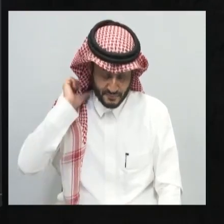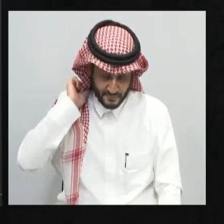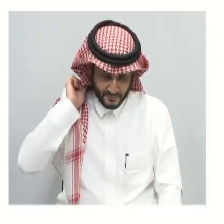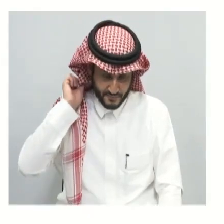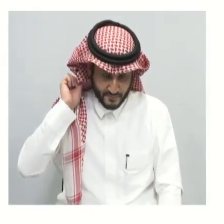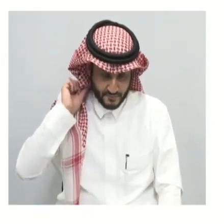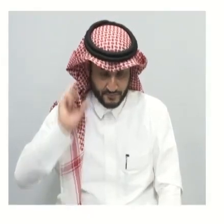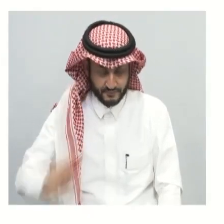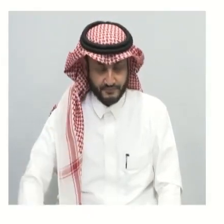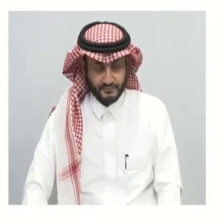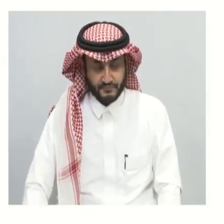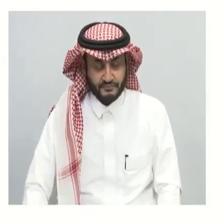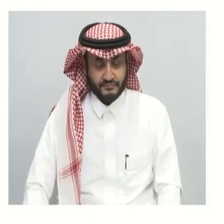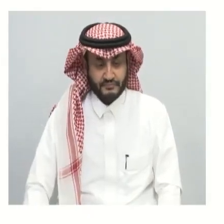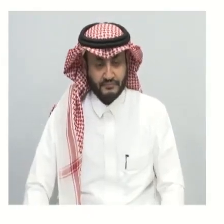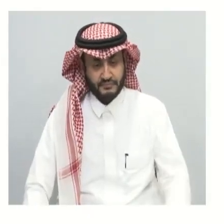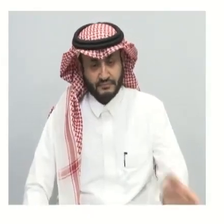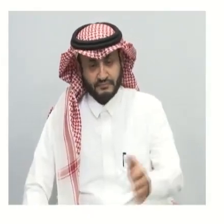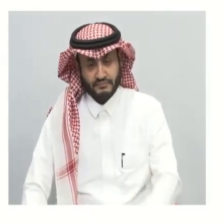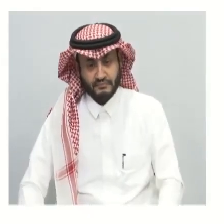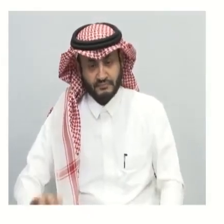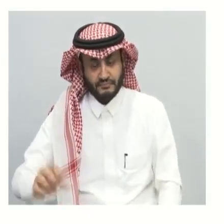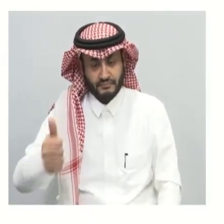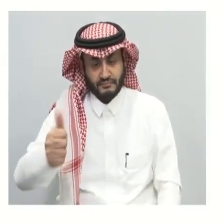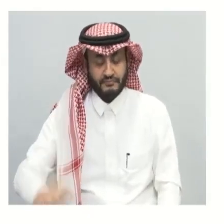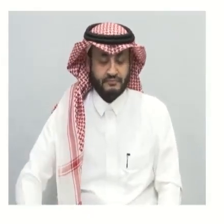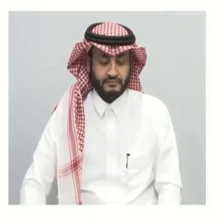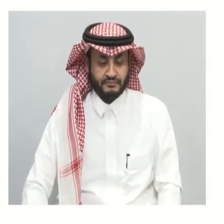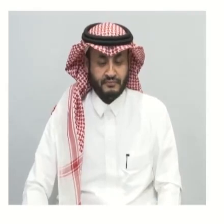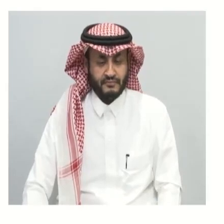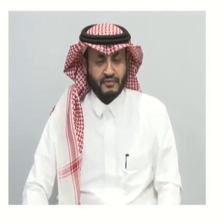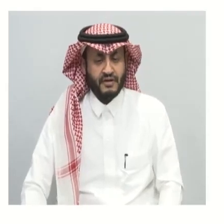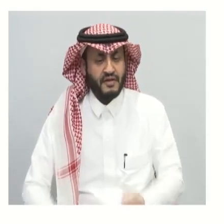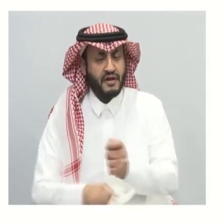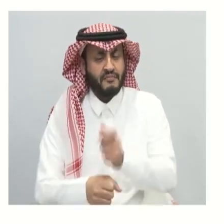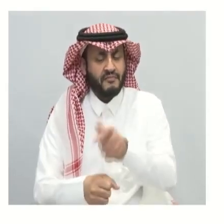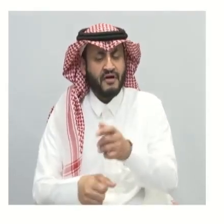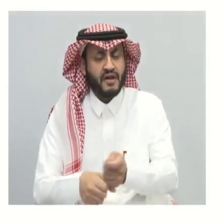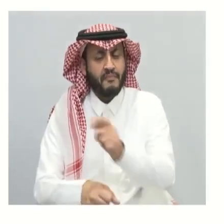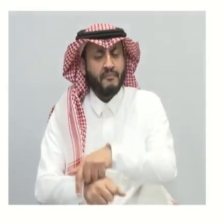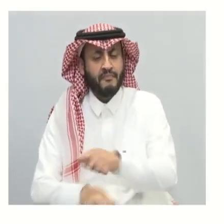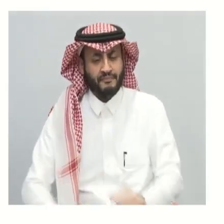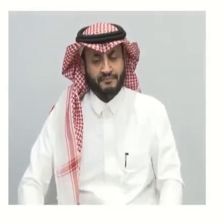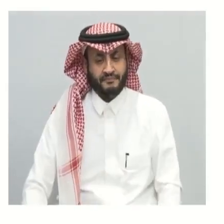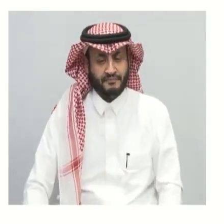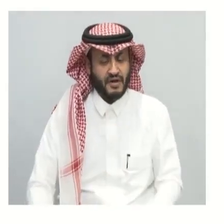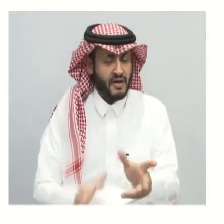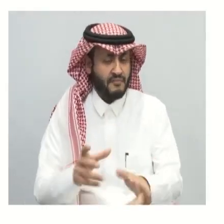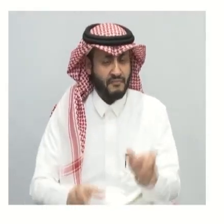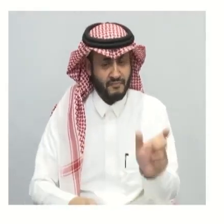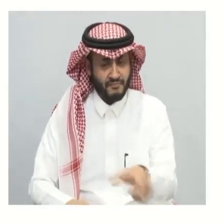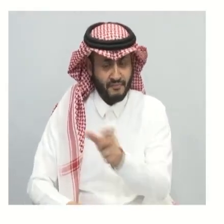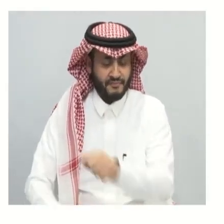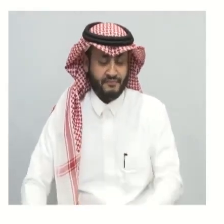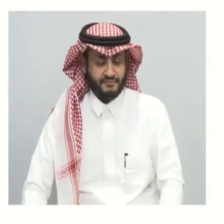verb. On page 17, we've spoken about the subject and the object pronouns. Just like in here,